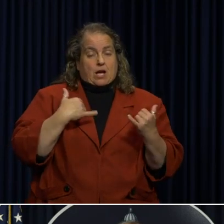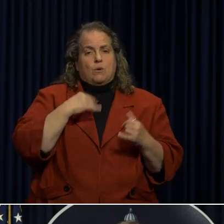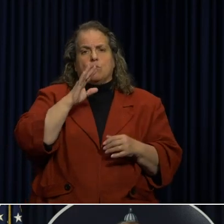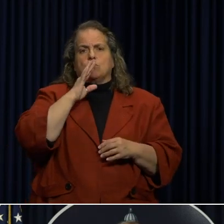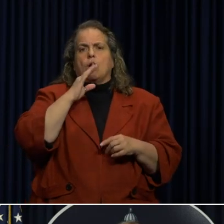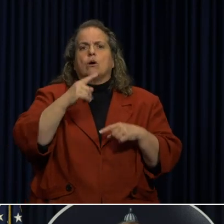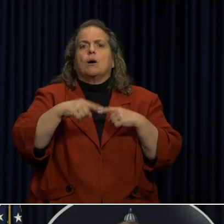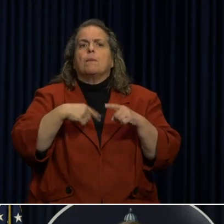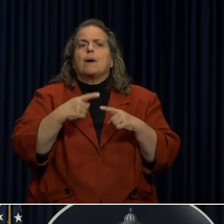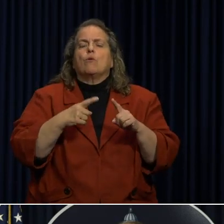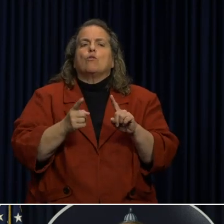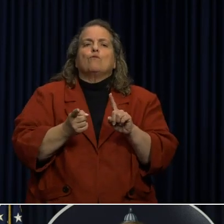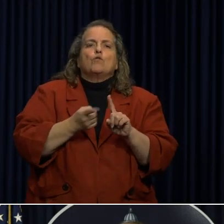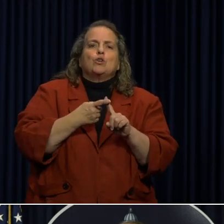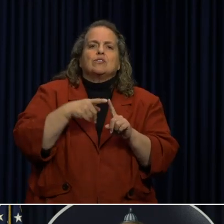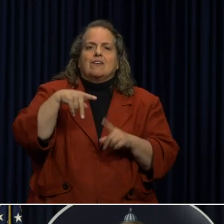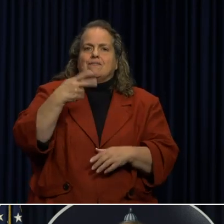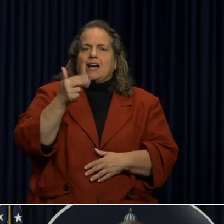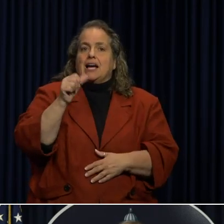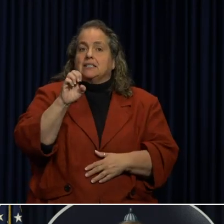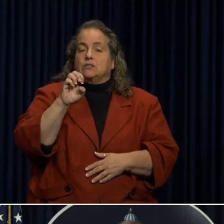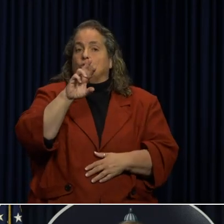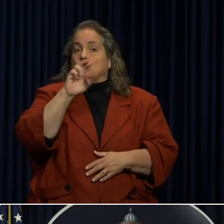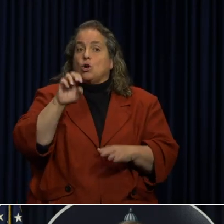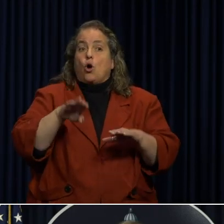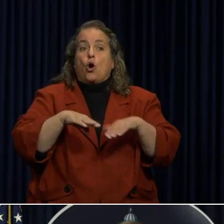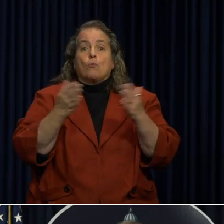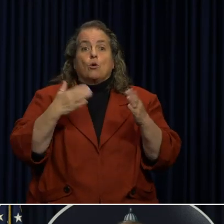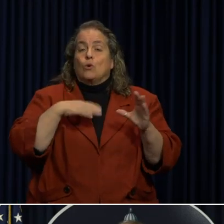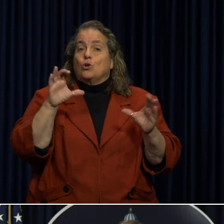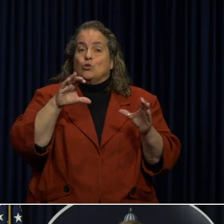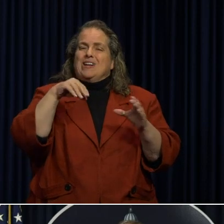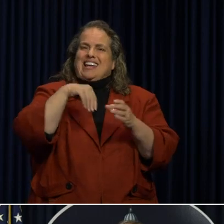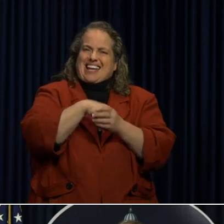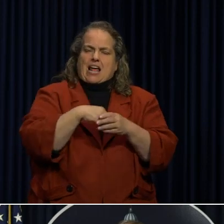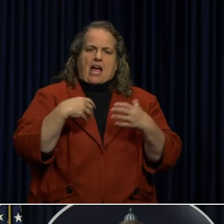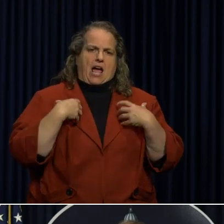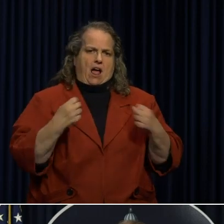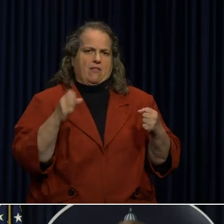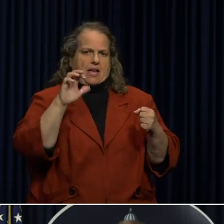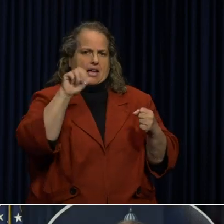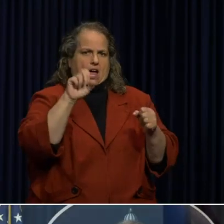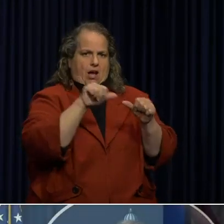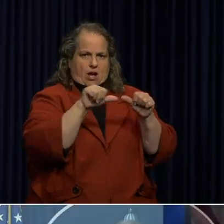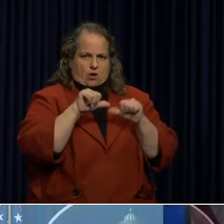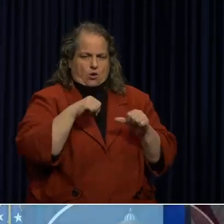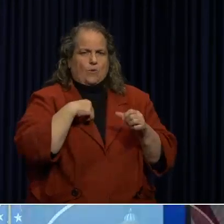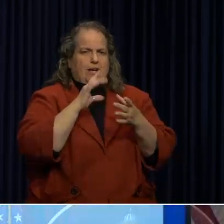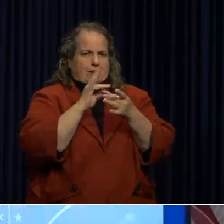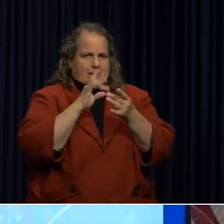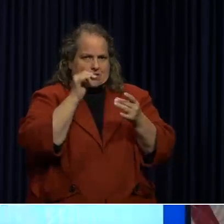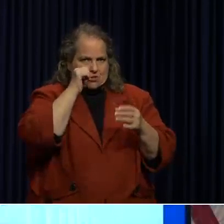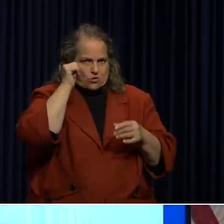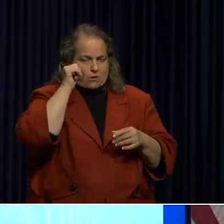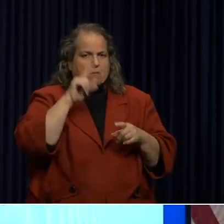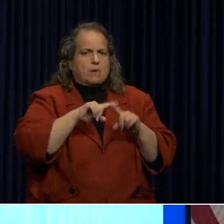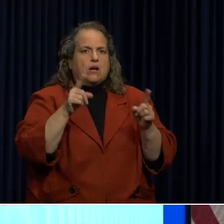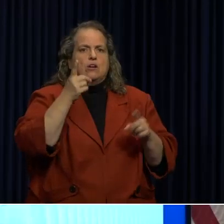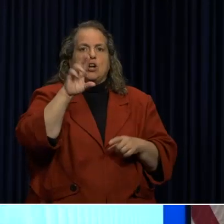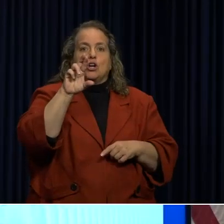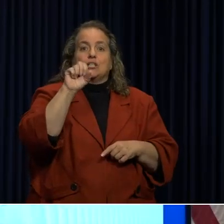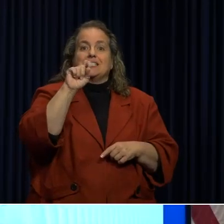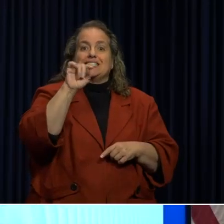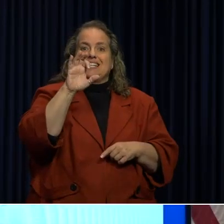first phased reopening we're doing in the healthcare area. I mentioned it yesterday, but Dr. Stack's going to walk through it